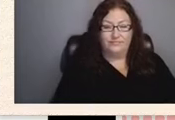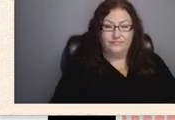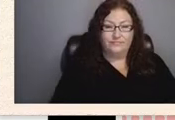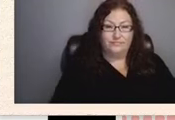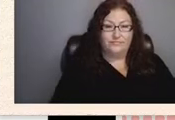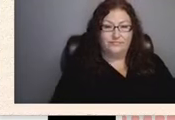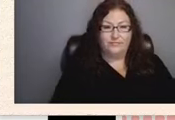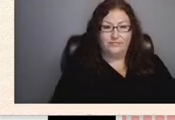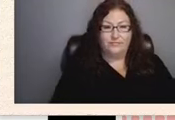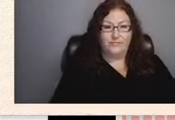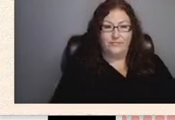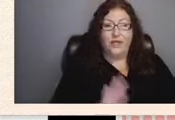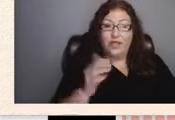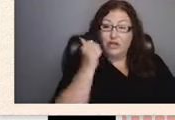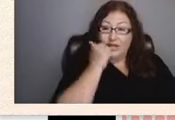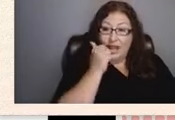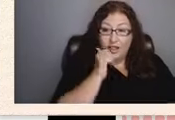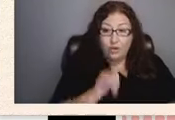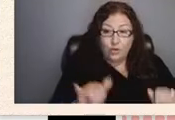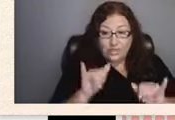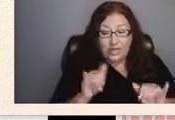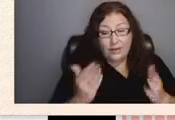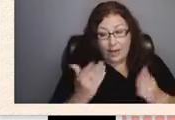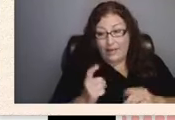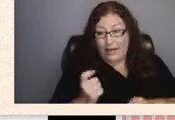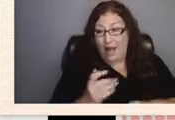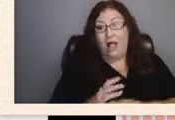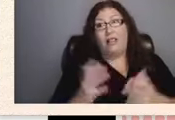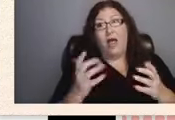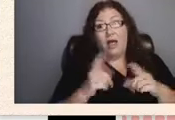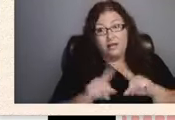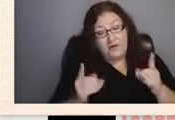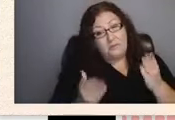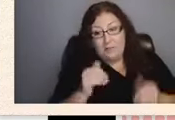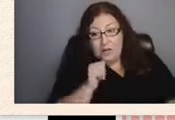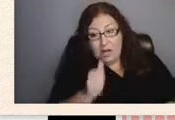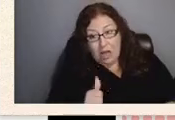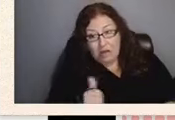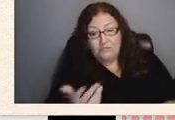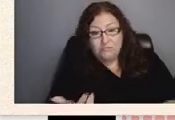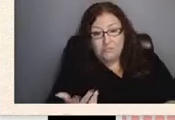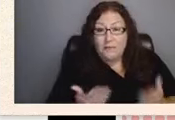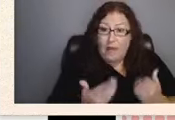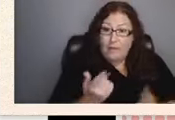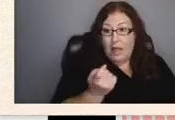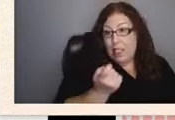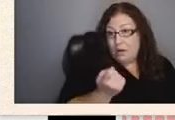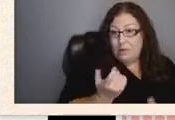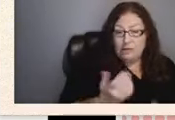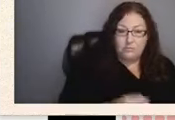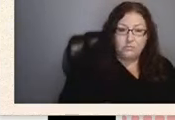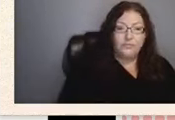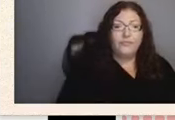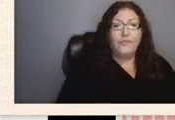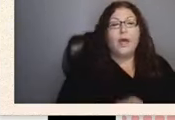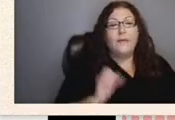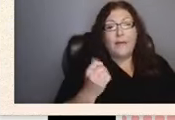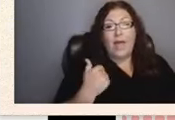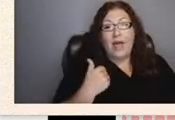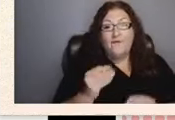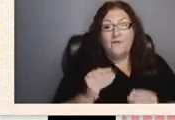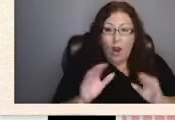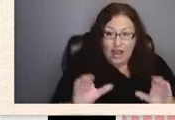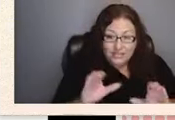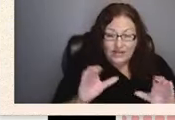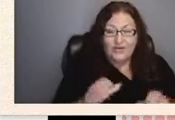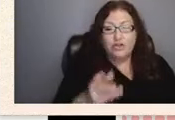Their daily routine may look a lot different, may not look a lot different, maybe just a little bit different. They may have more activities, transitioning